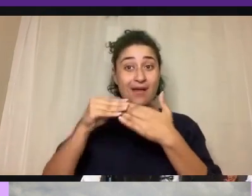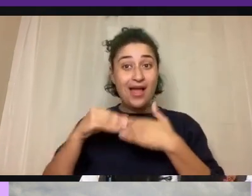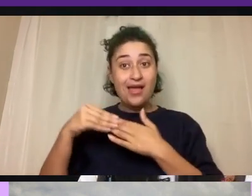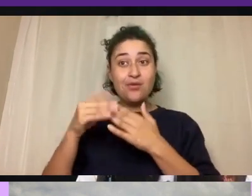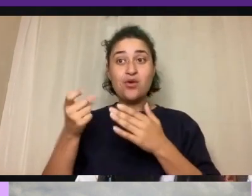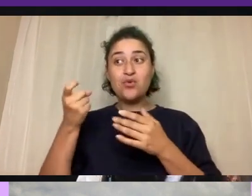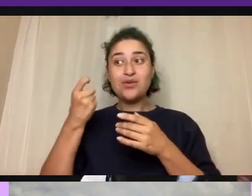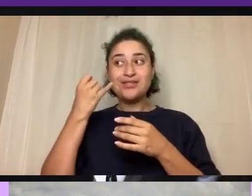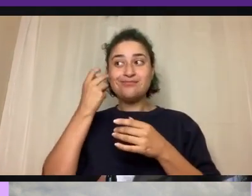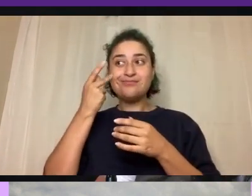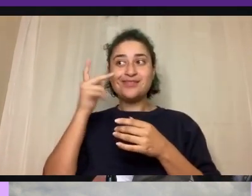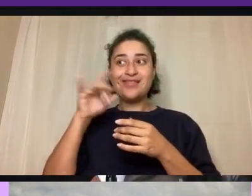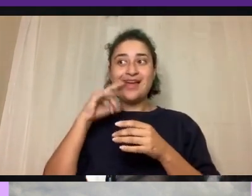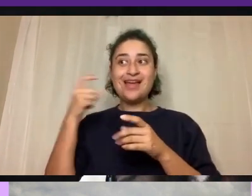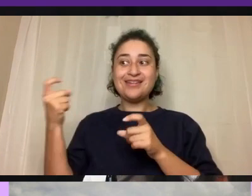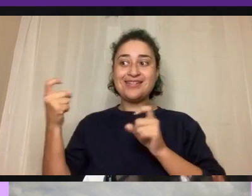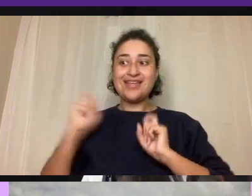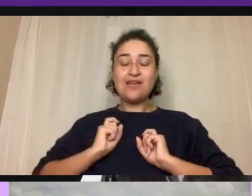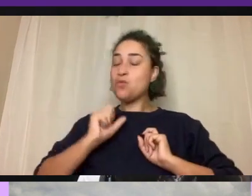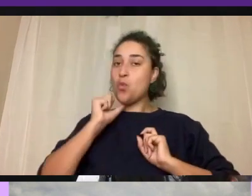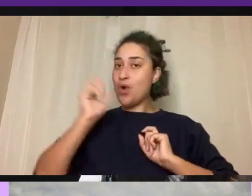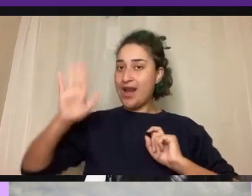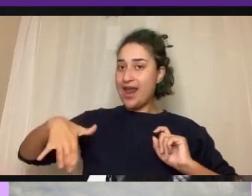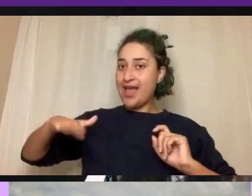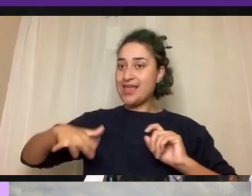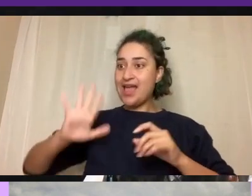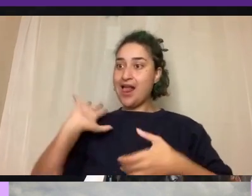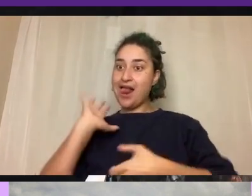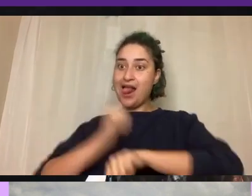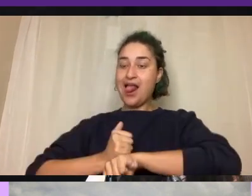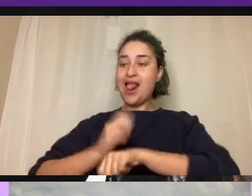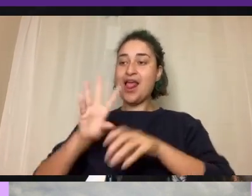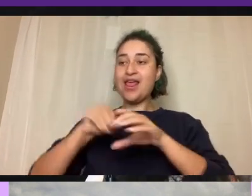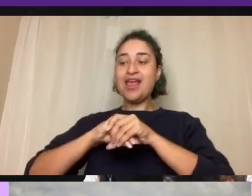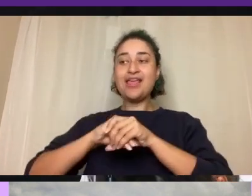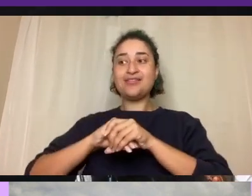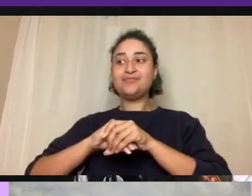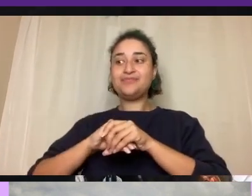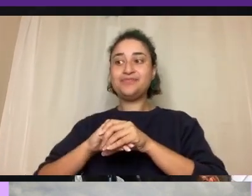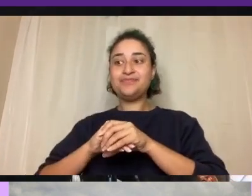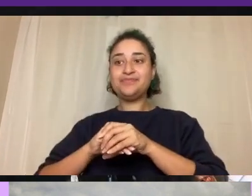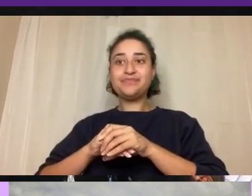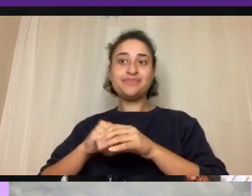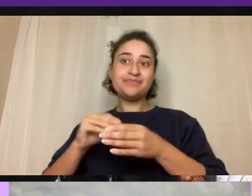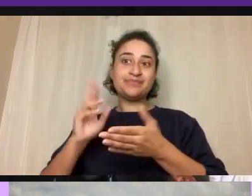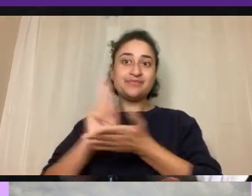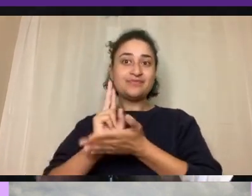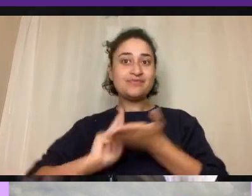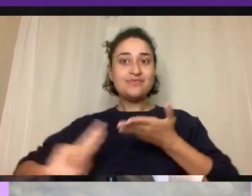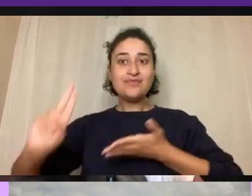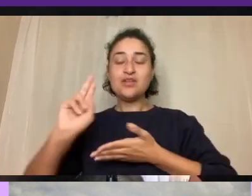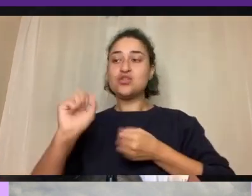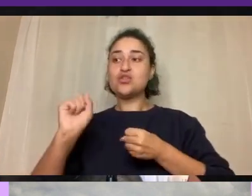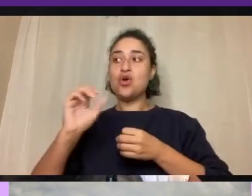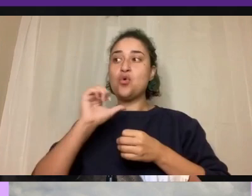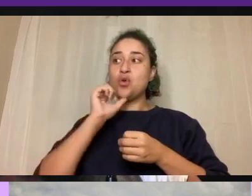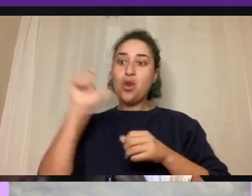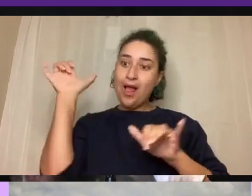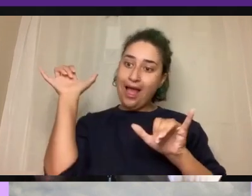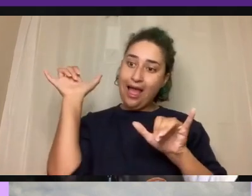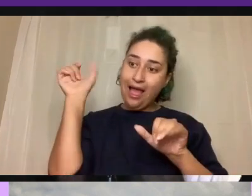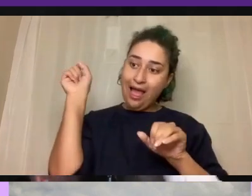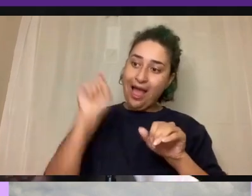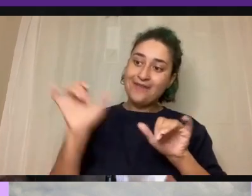not institutionalized, and we can be in a lot of different spaces that are not in Charlottesville. So it